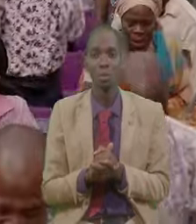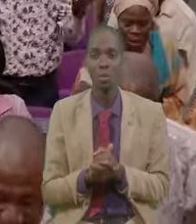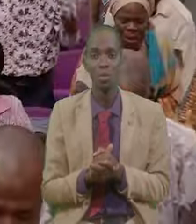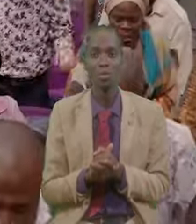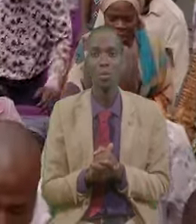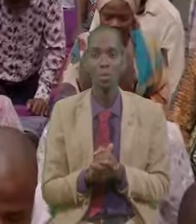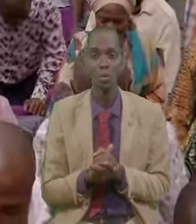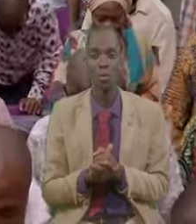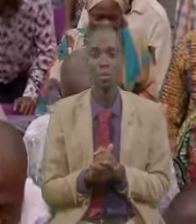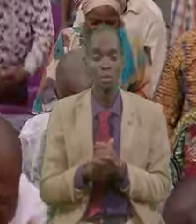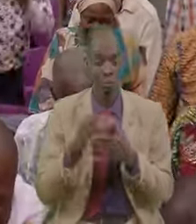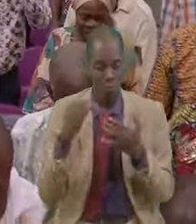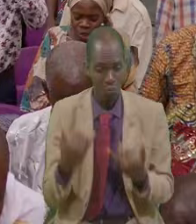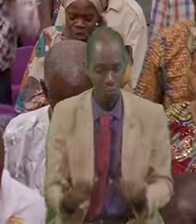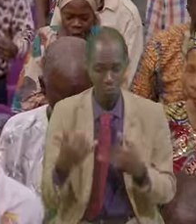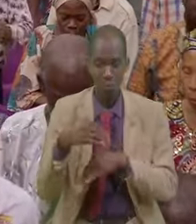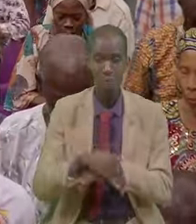This is the hour.